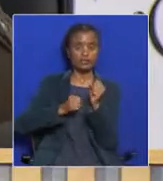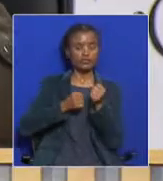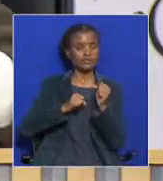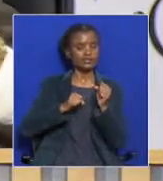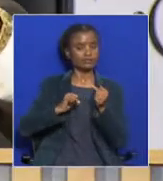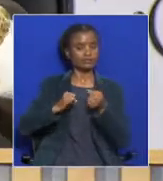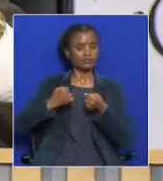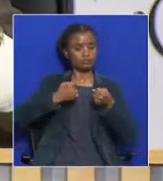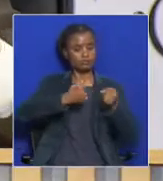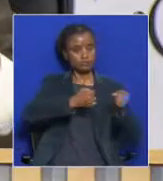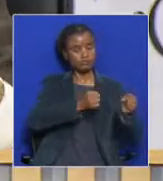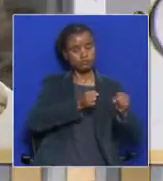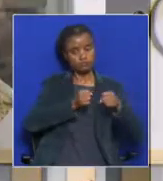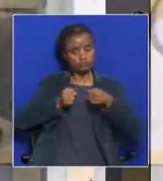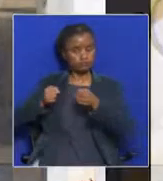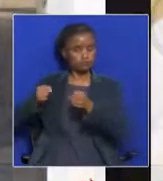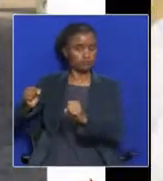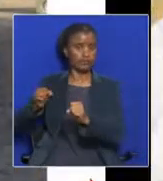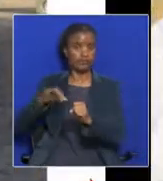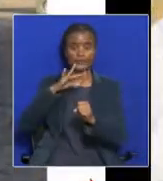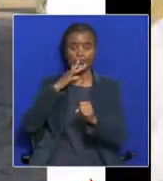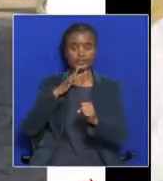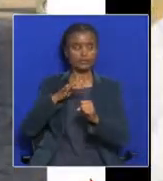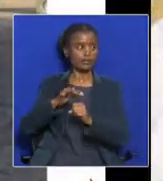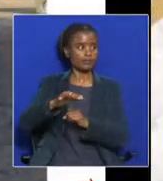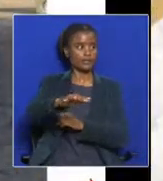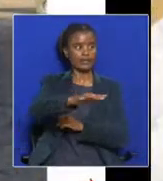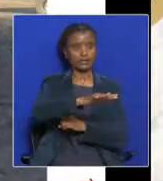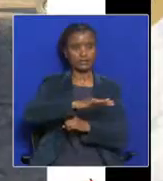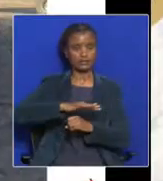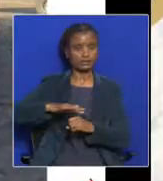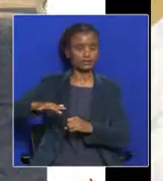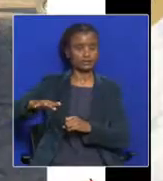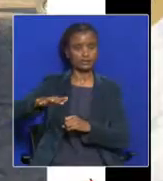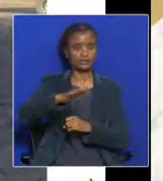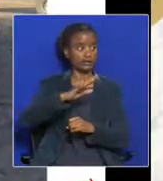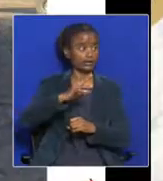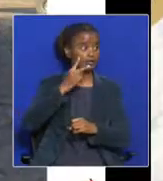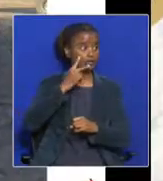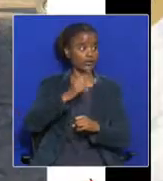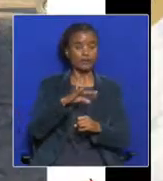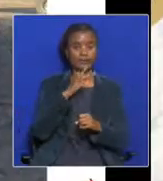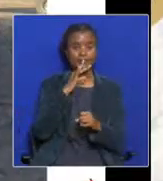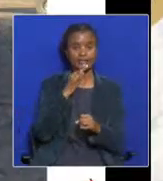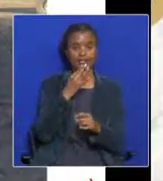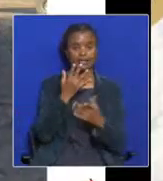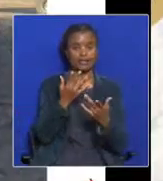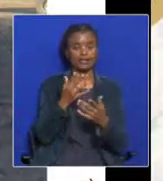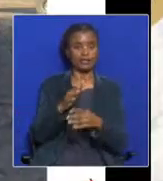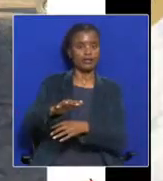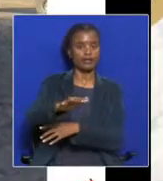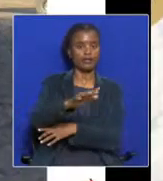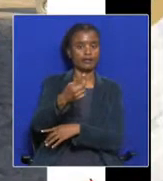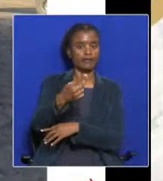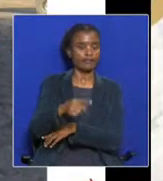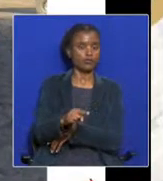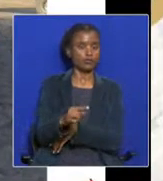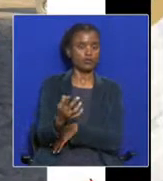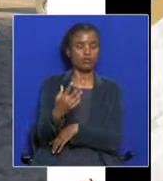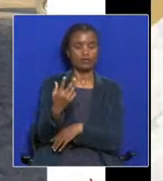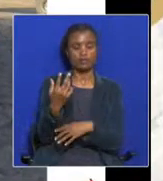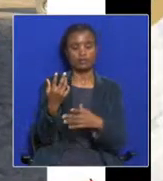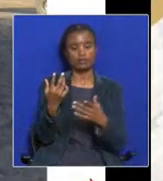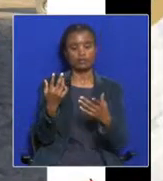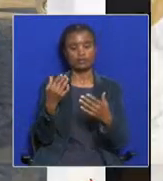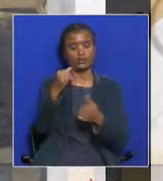place like this where, now that I realize it, it wasn't a designated area for an examination of a container.